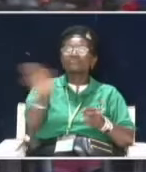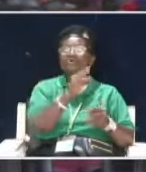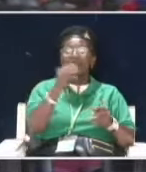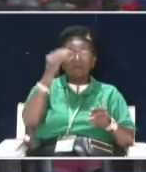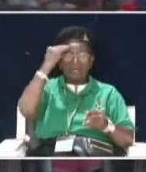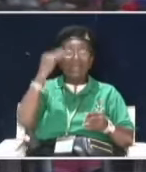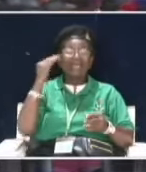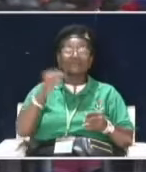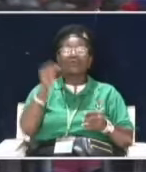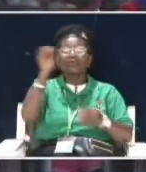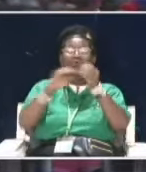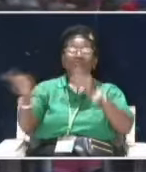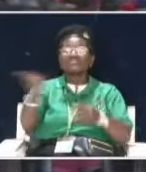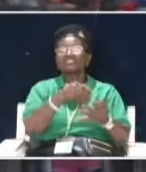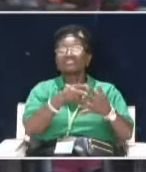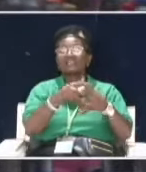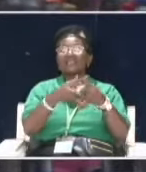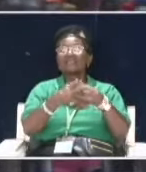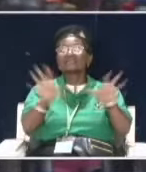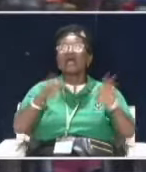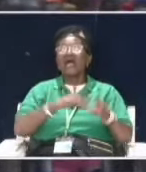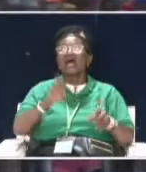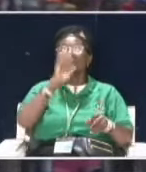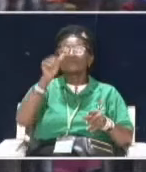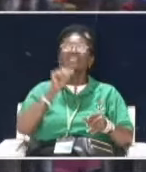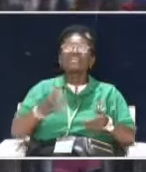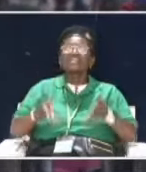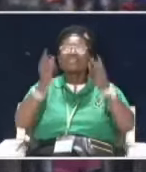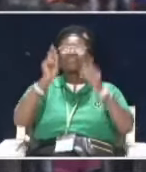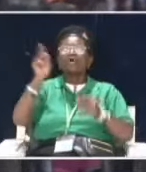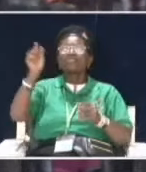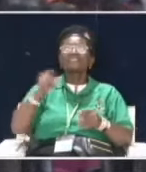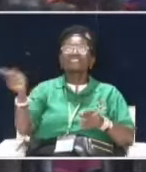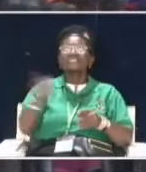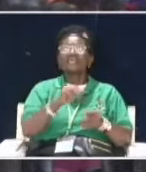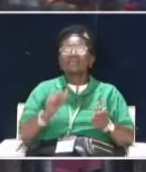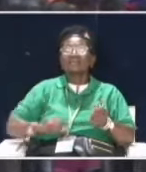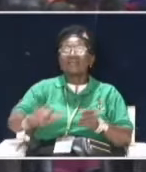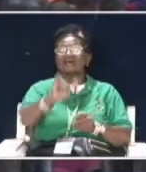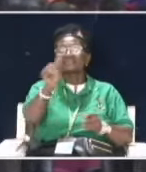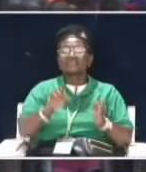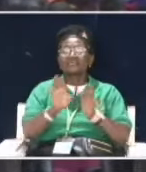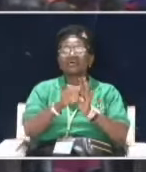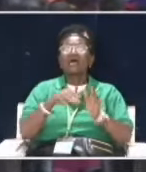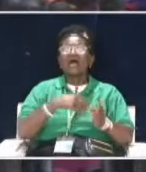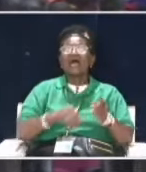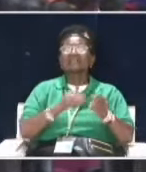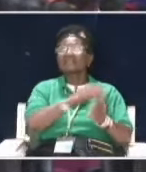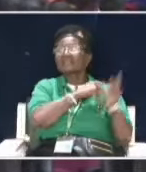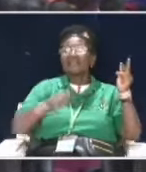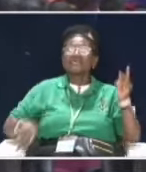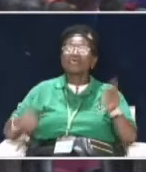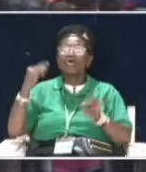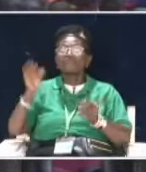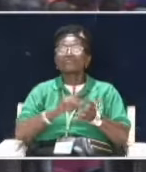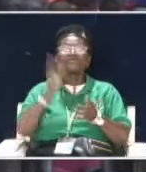gates, and be ye lift up, ye everlasting doors, and the King of glory shall come in."